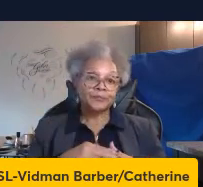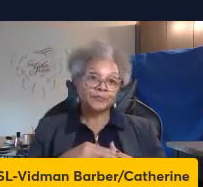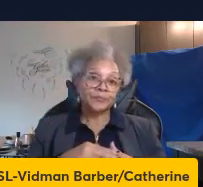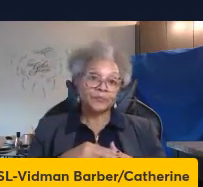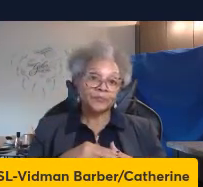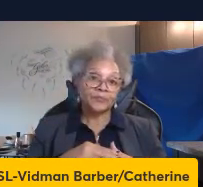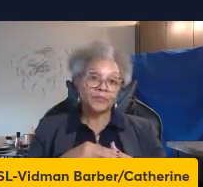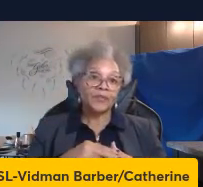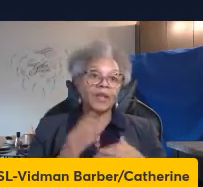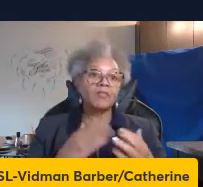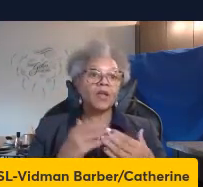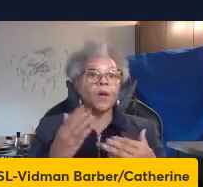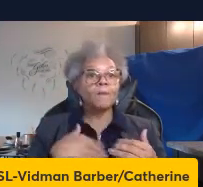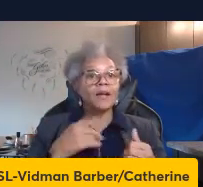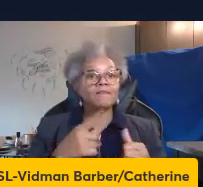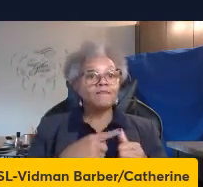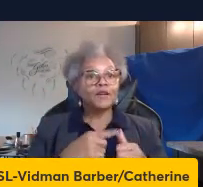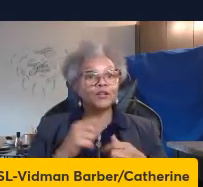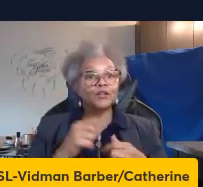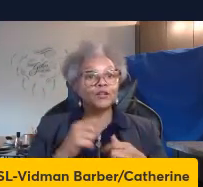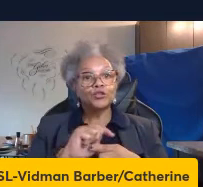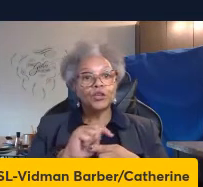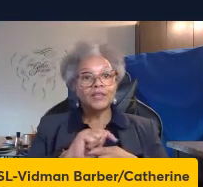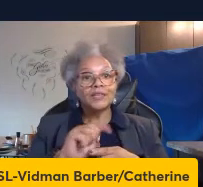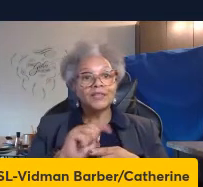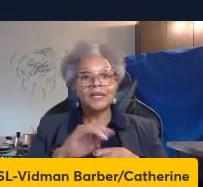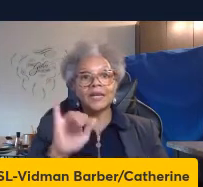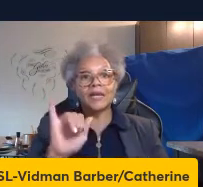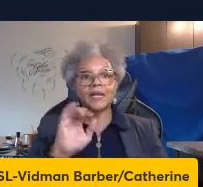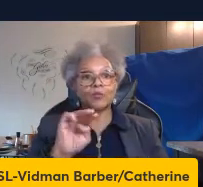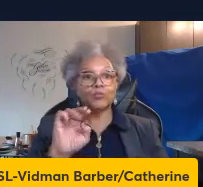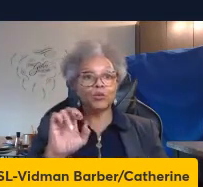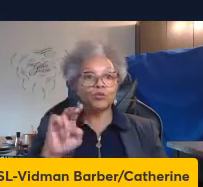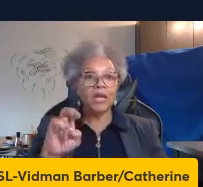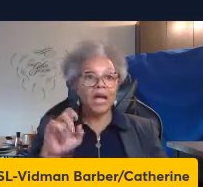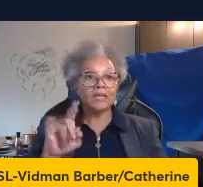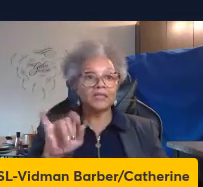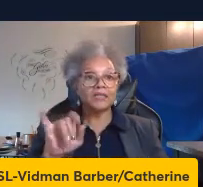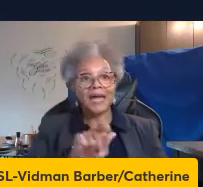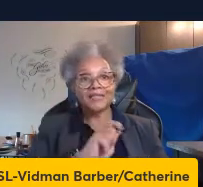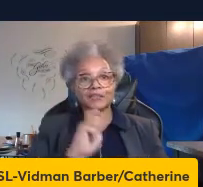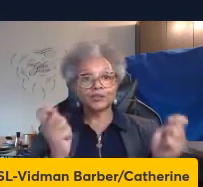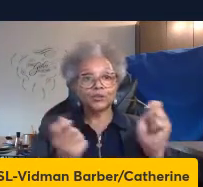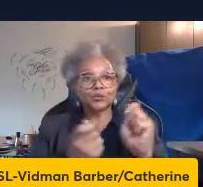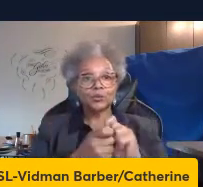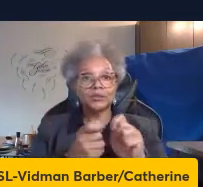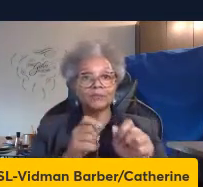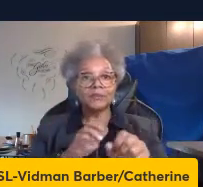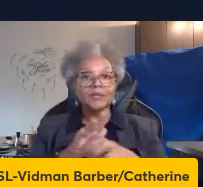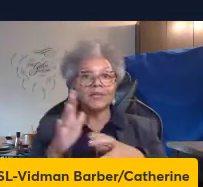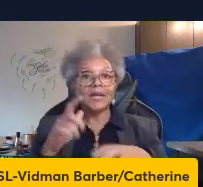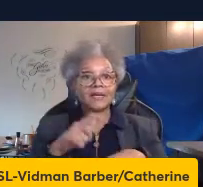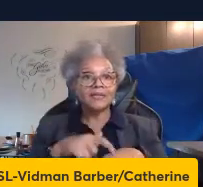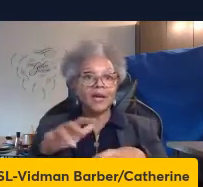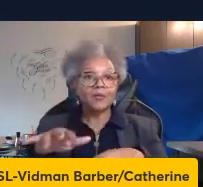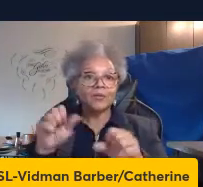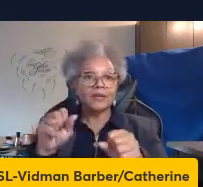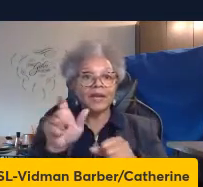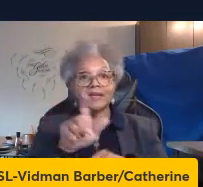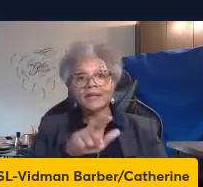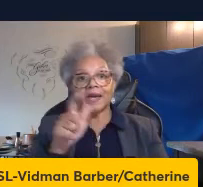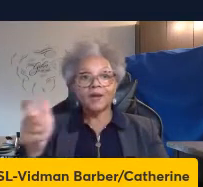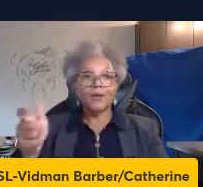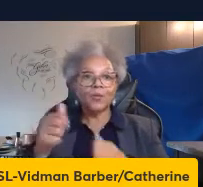though my initial training was in immunology, I've switched over. I spent a lot of time with the host, and now I'm over with the